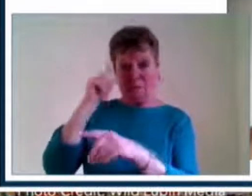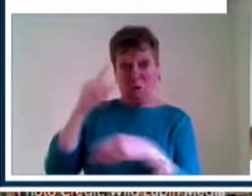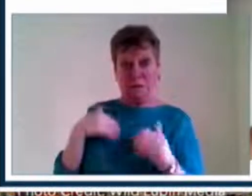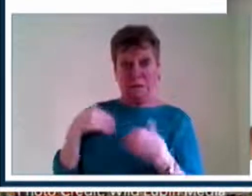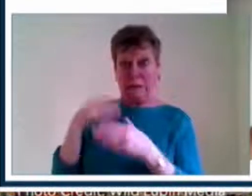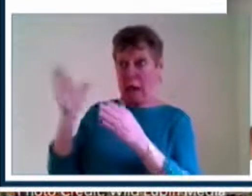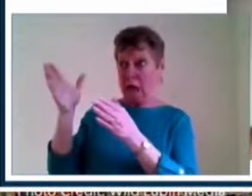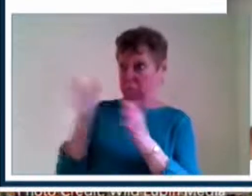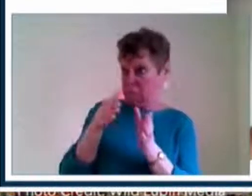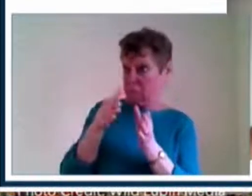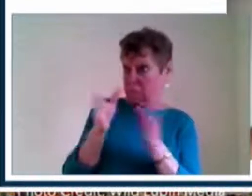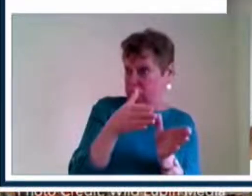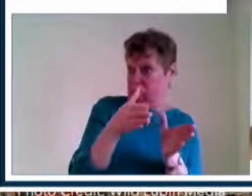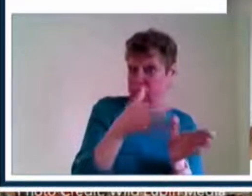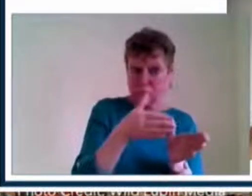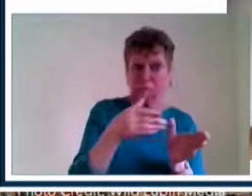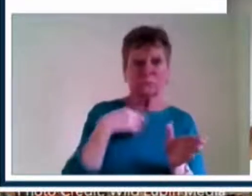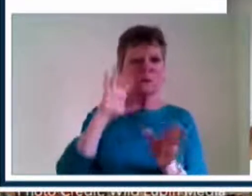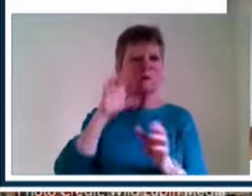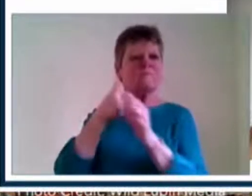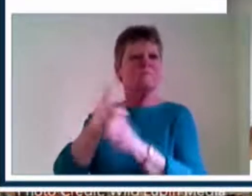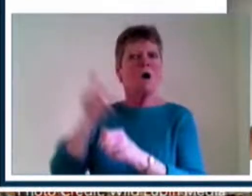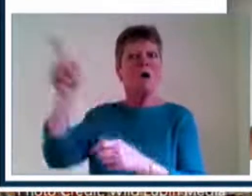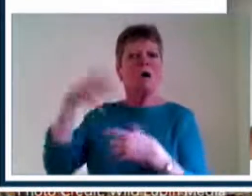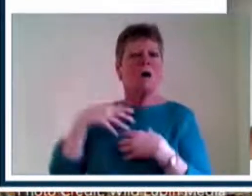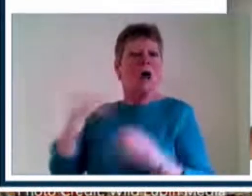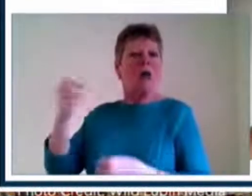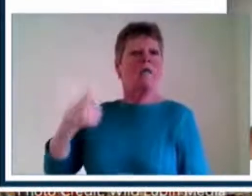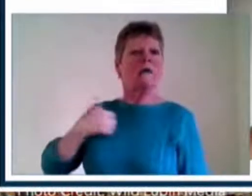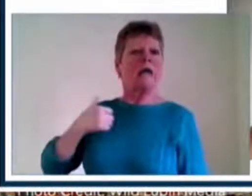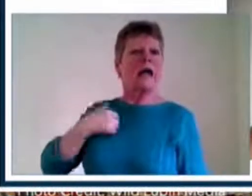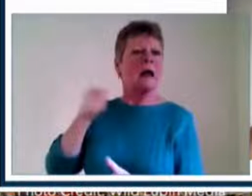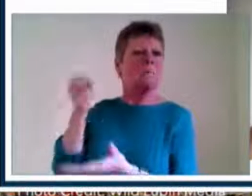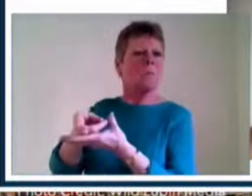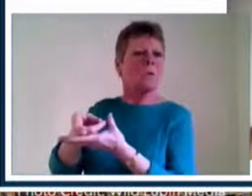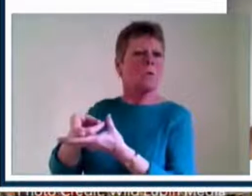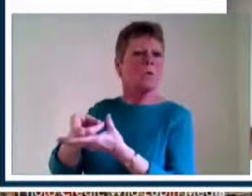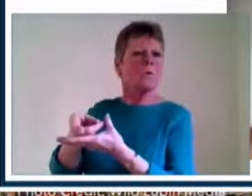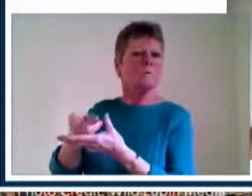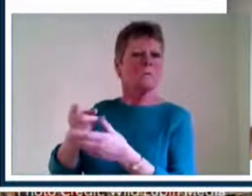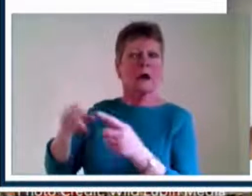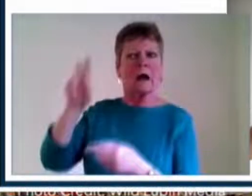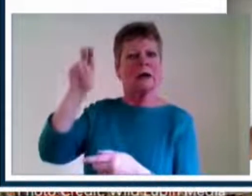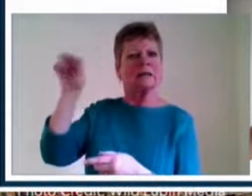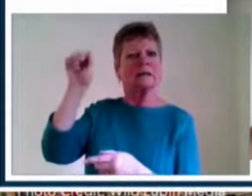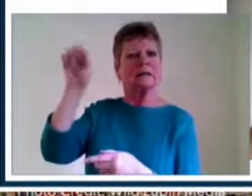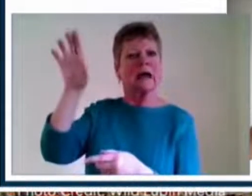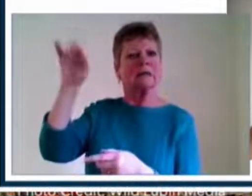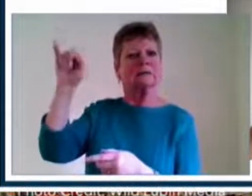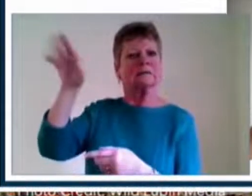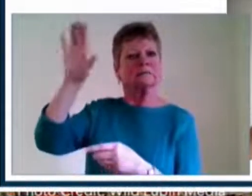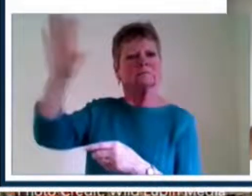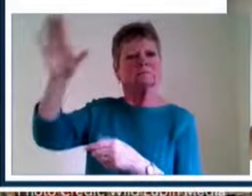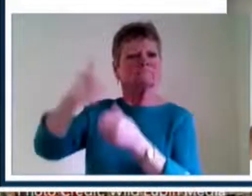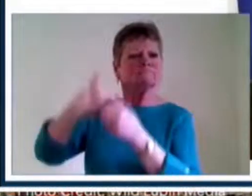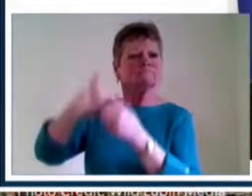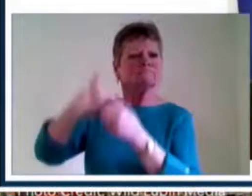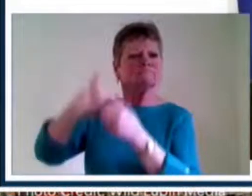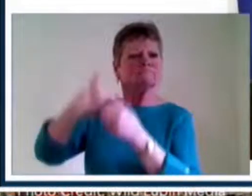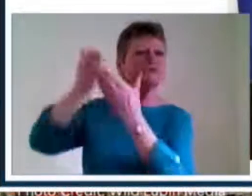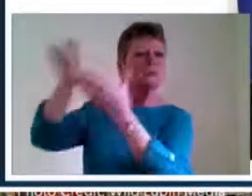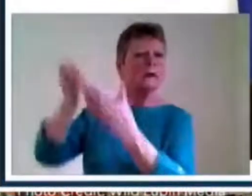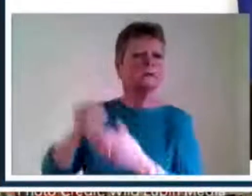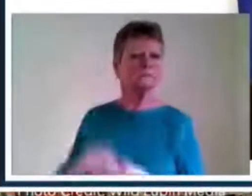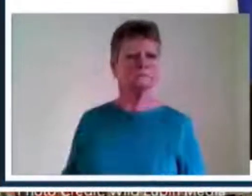Health Canada regulatory approval and then NACI recommendations. Moving along, we'll go to